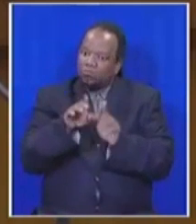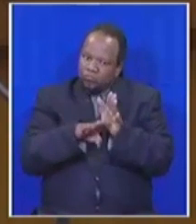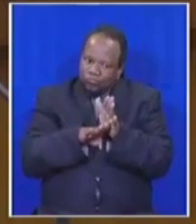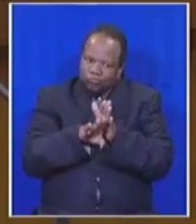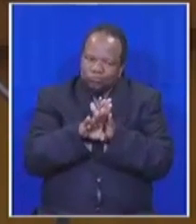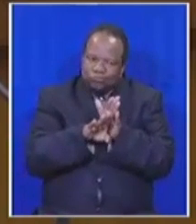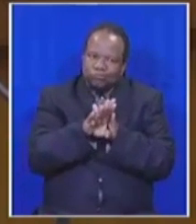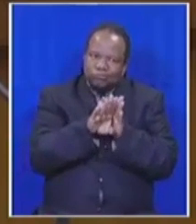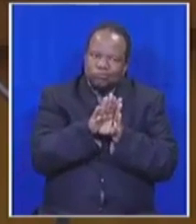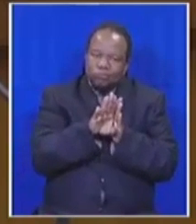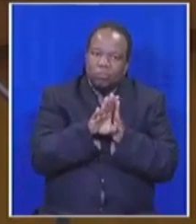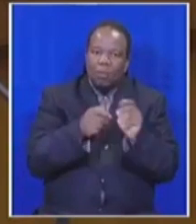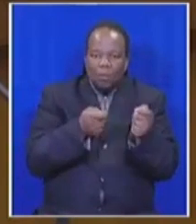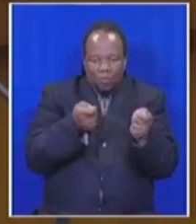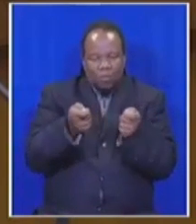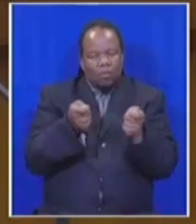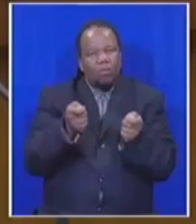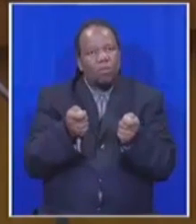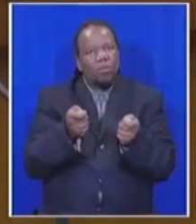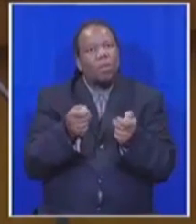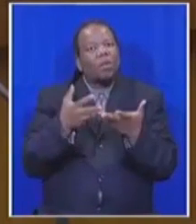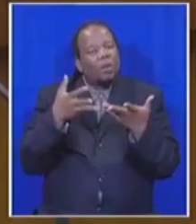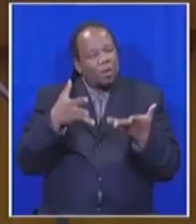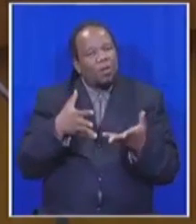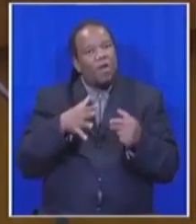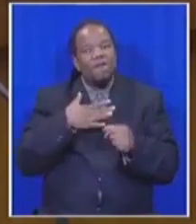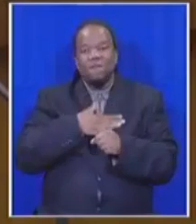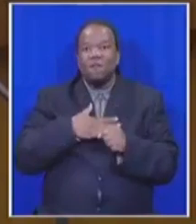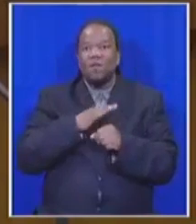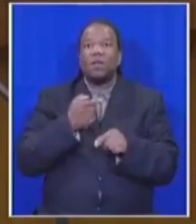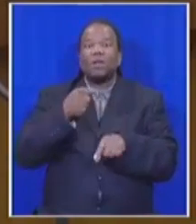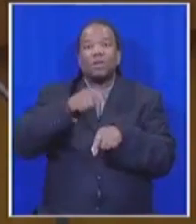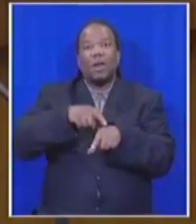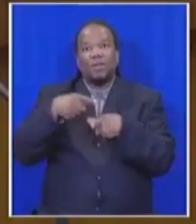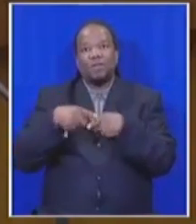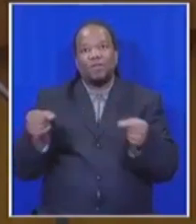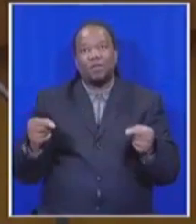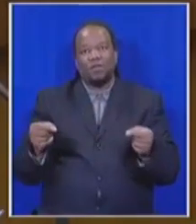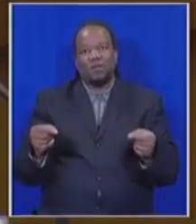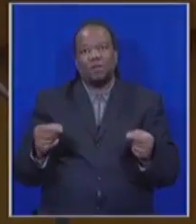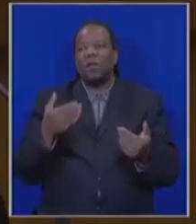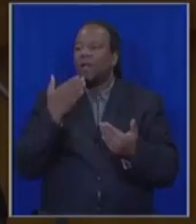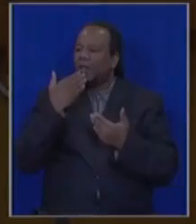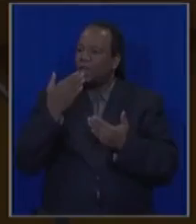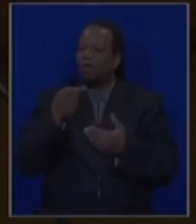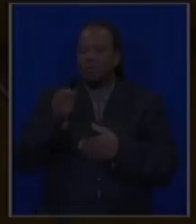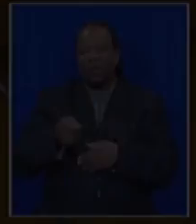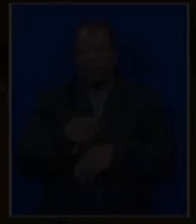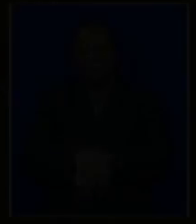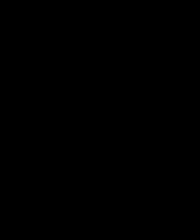all levels, with a full awareness that the satisfaction... Chief Whip, your time has expired. Thank you, Speaker.